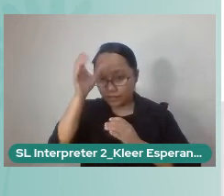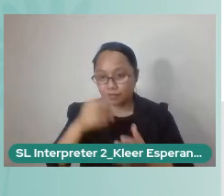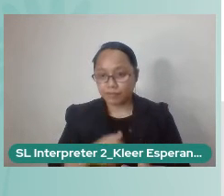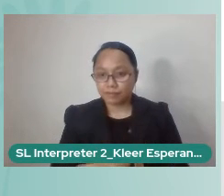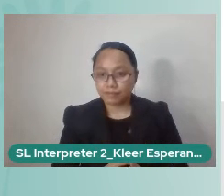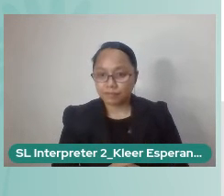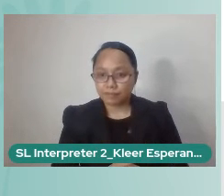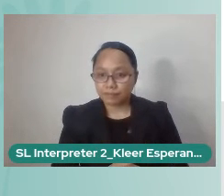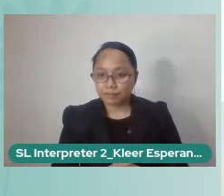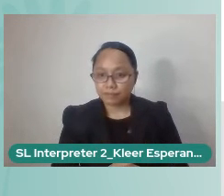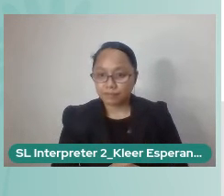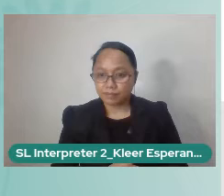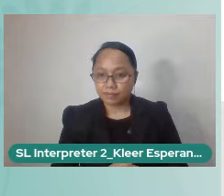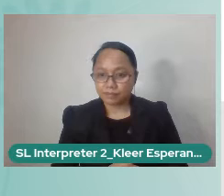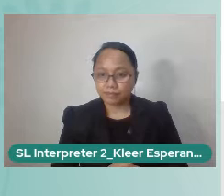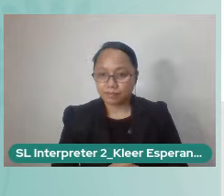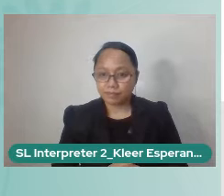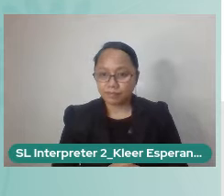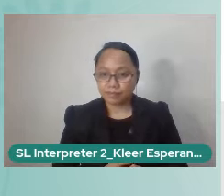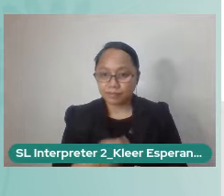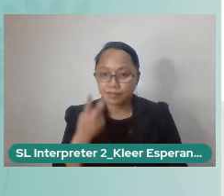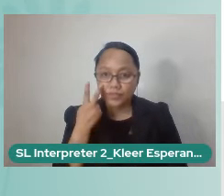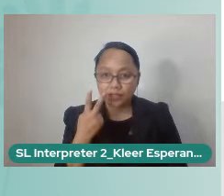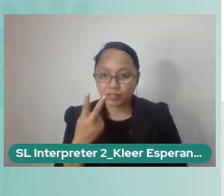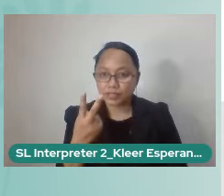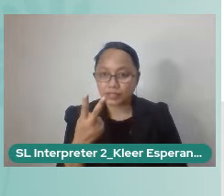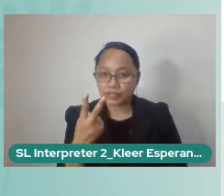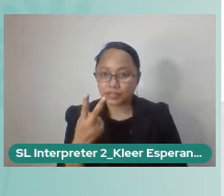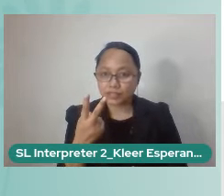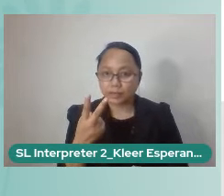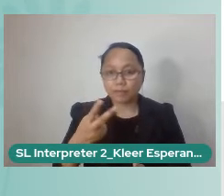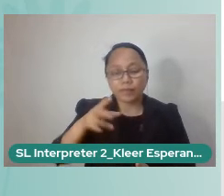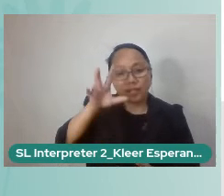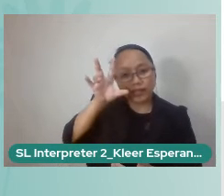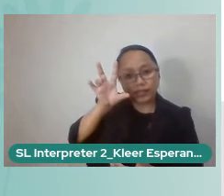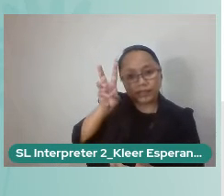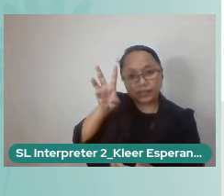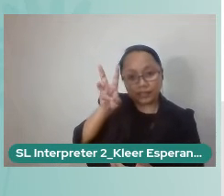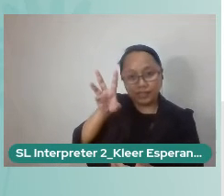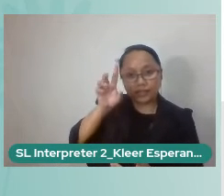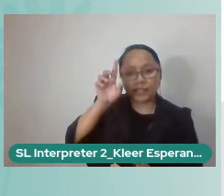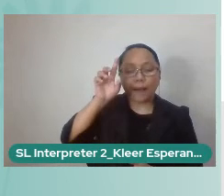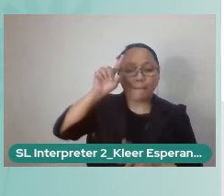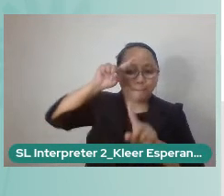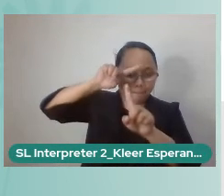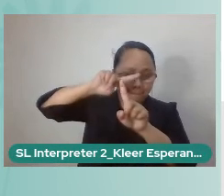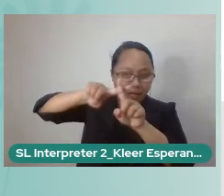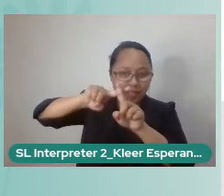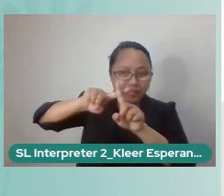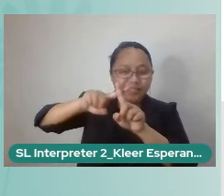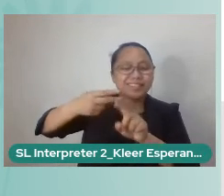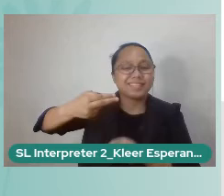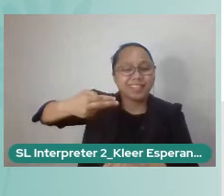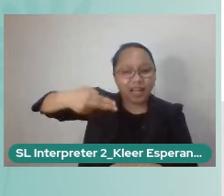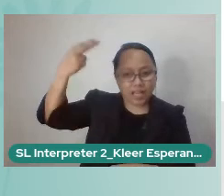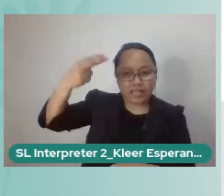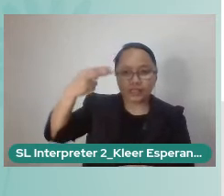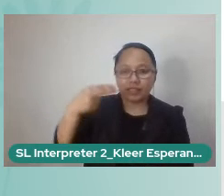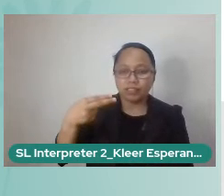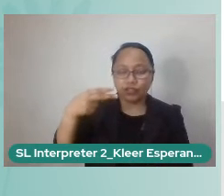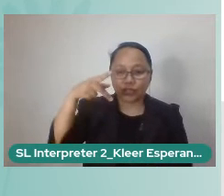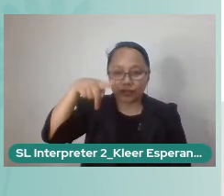status. So you can see if a woman was HPV 16 or 18 at baseline, her risk of developing